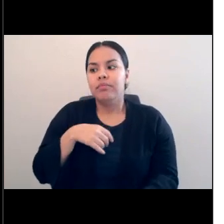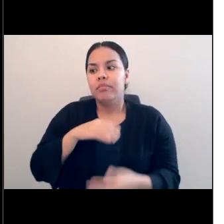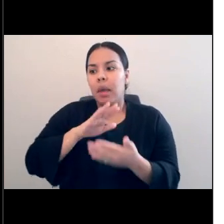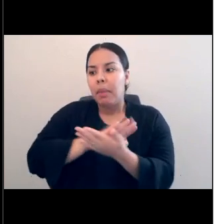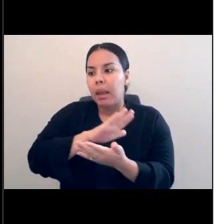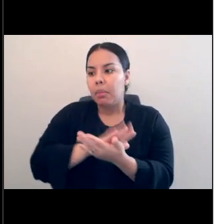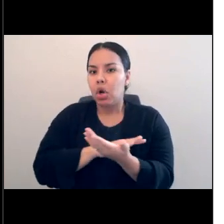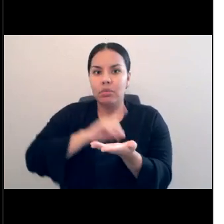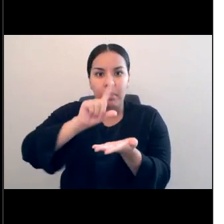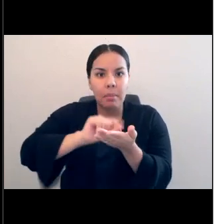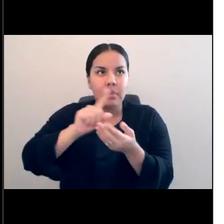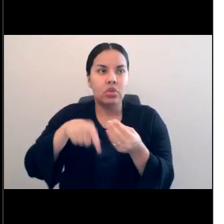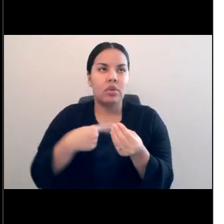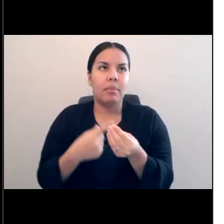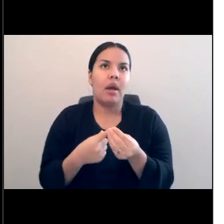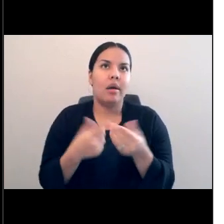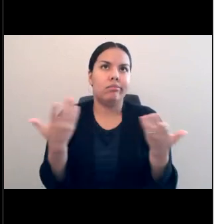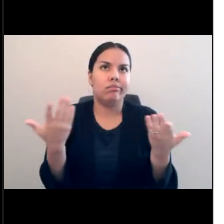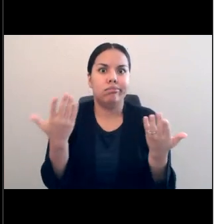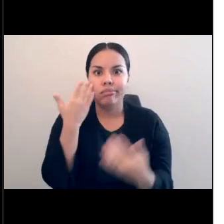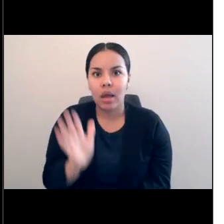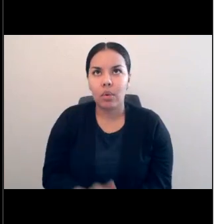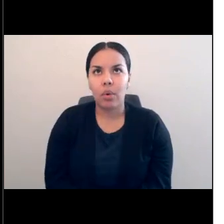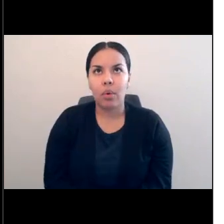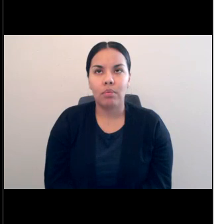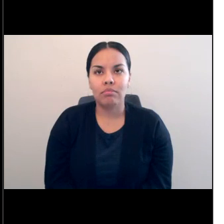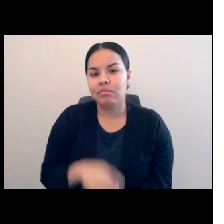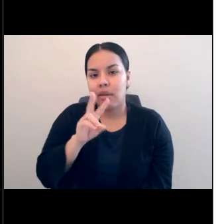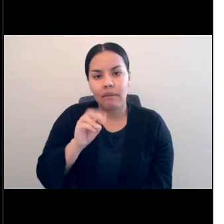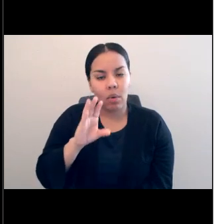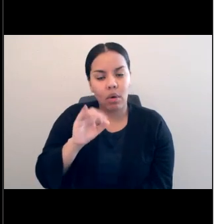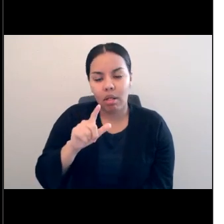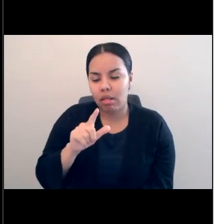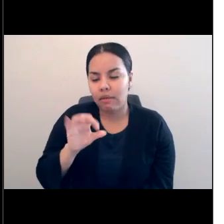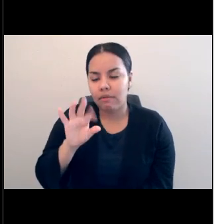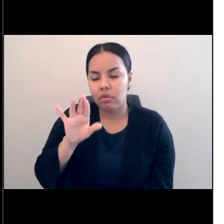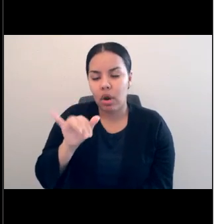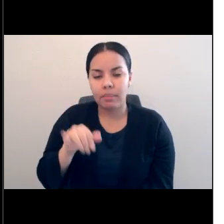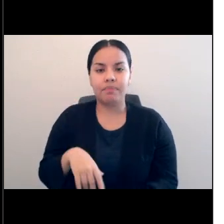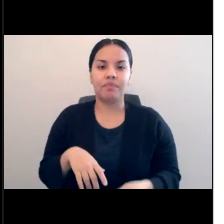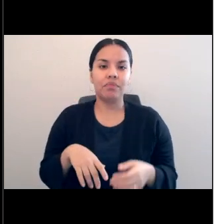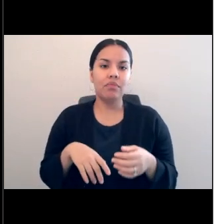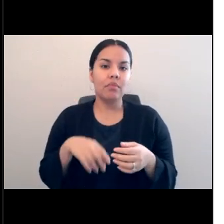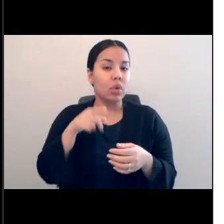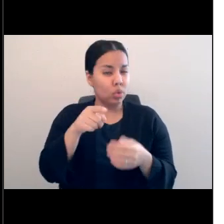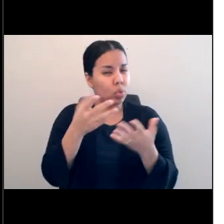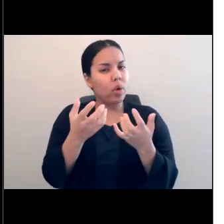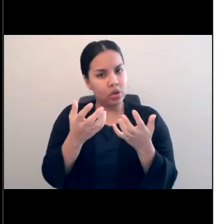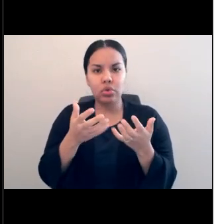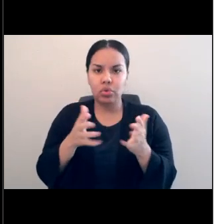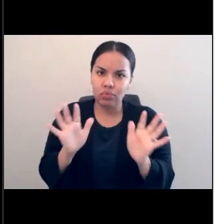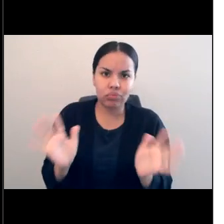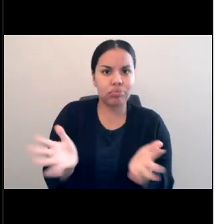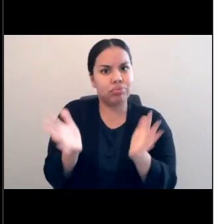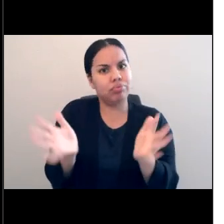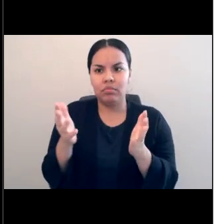about, I don't know, vocal fry. Then you want to amplify that research, like, oh, hey,